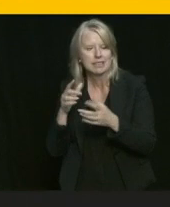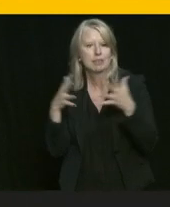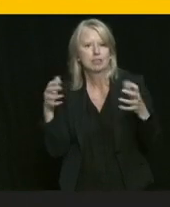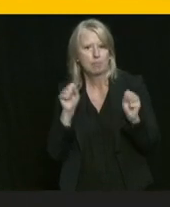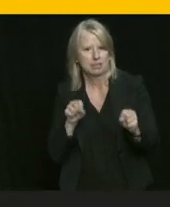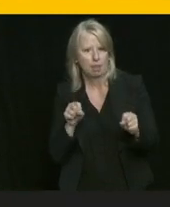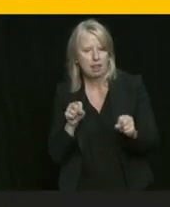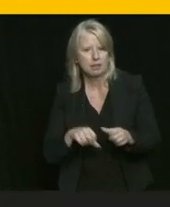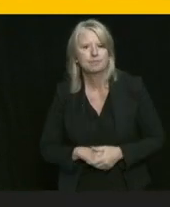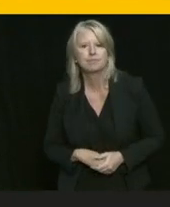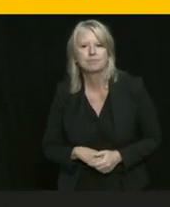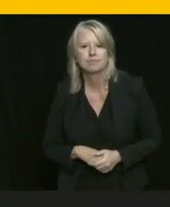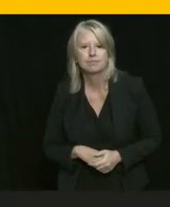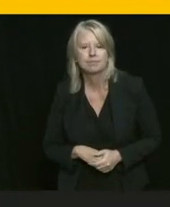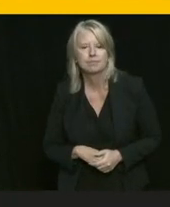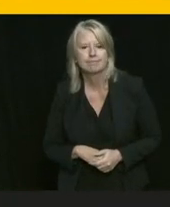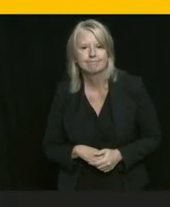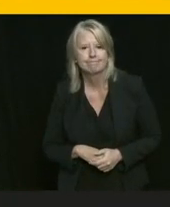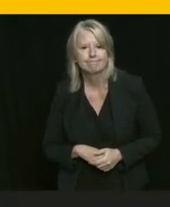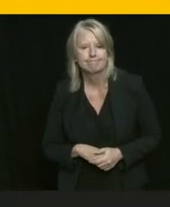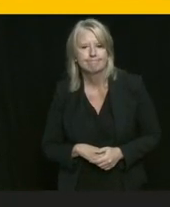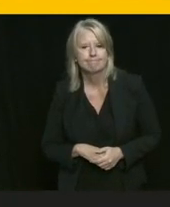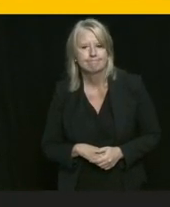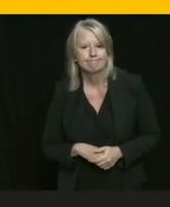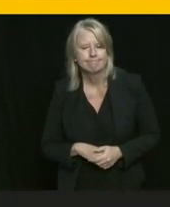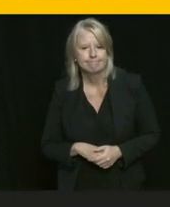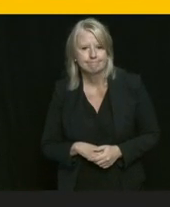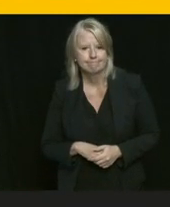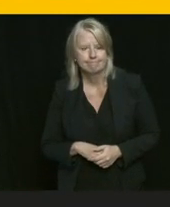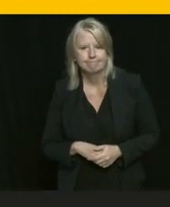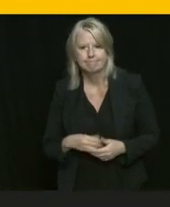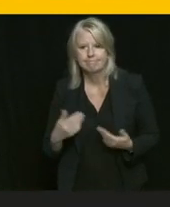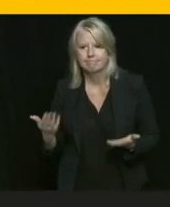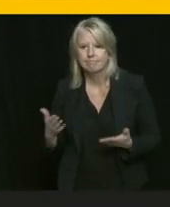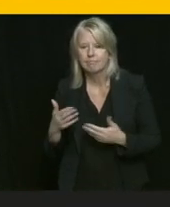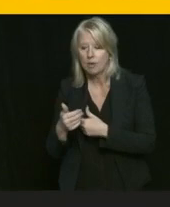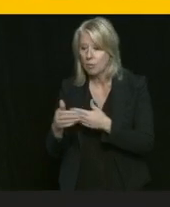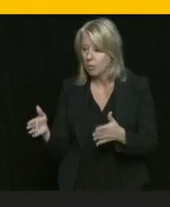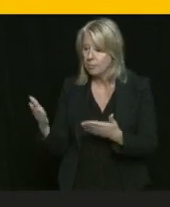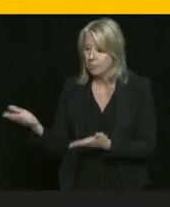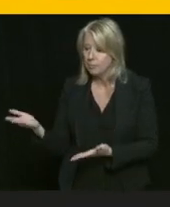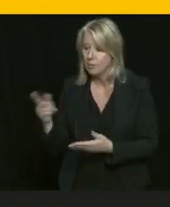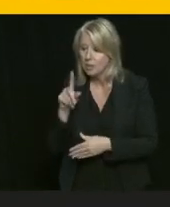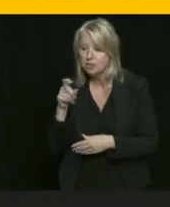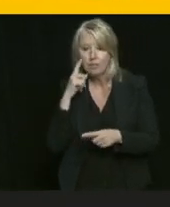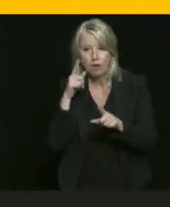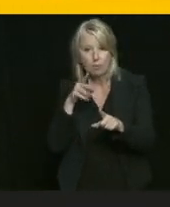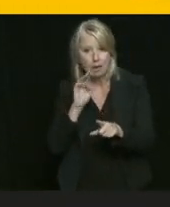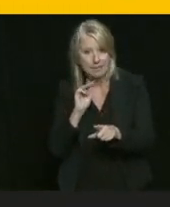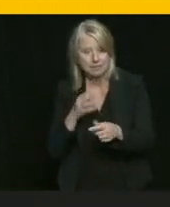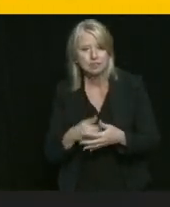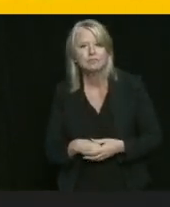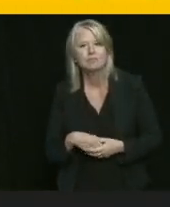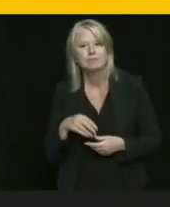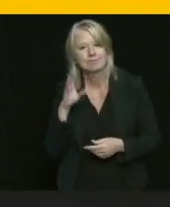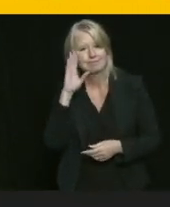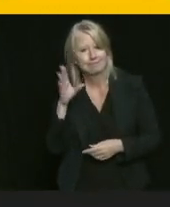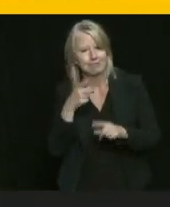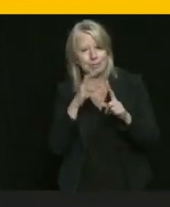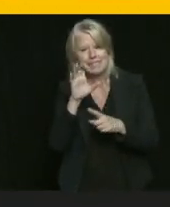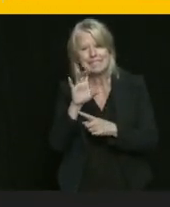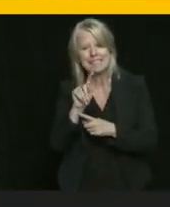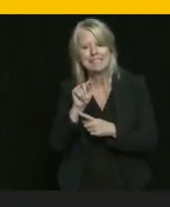Merci. On va maintenant passer aux questions dans la salle pour le Premier ministre. Questions from the room for the Prime Minister. Hi, Prime Minister. Rachel Hayes from CTV